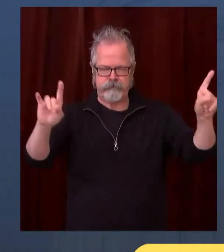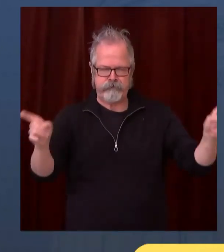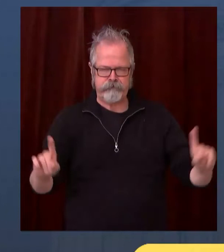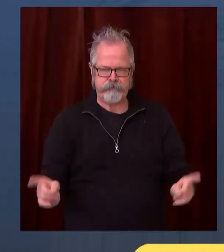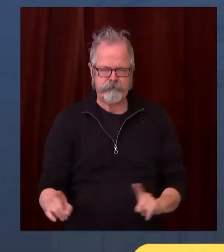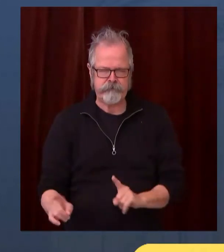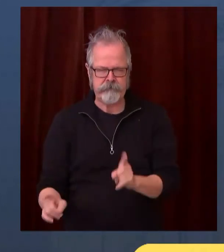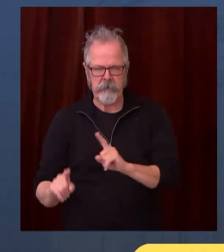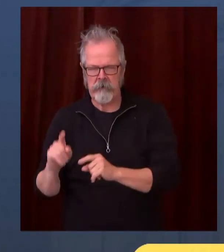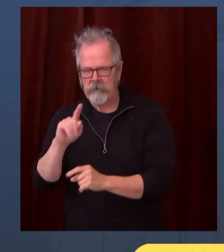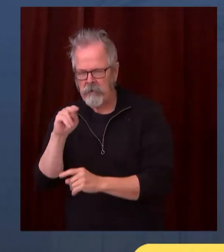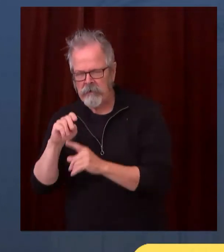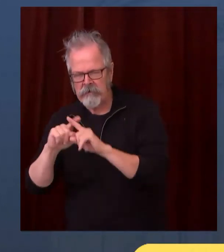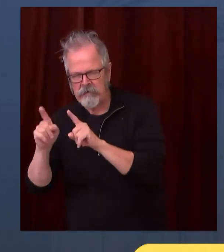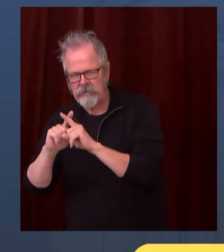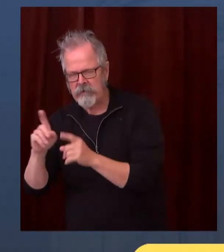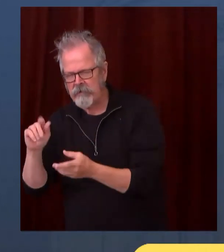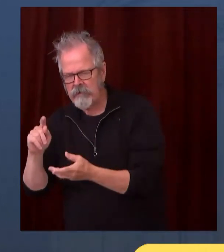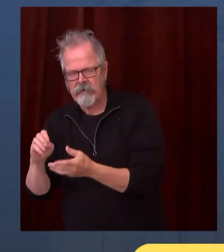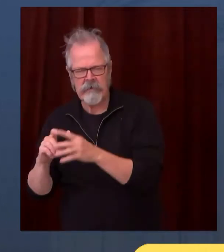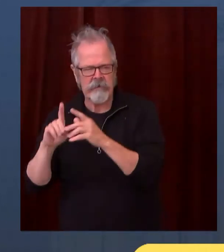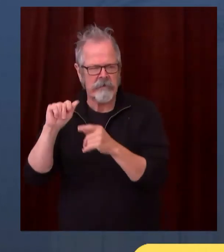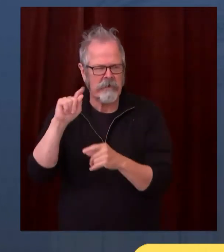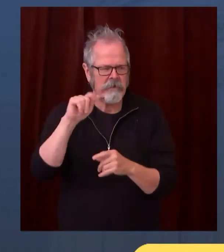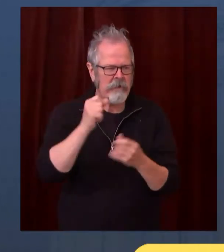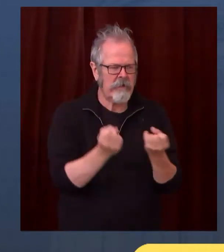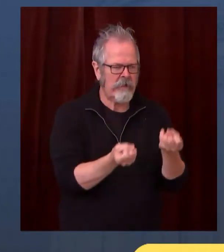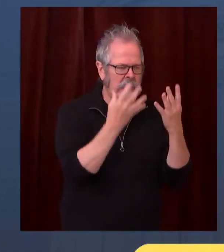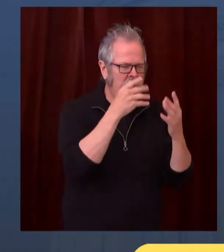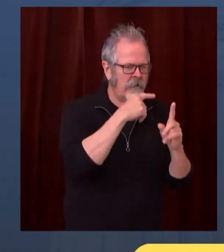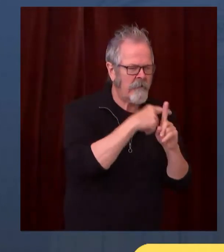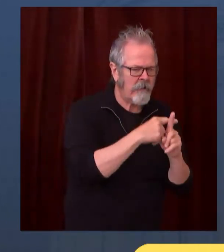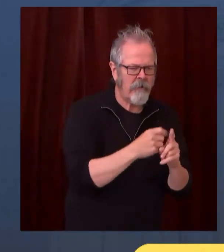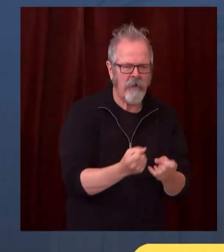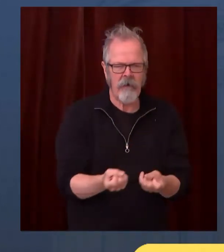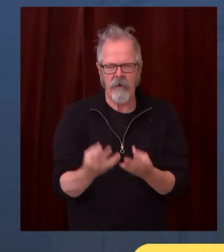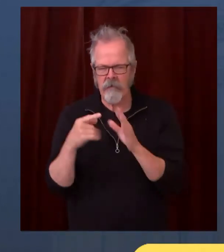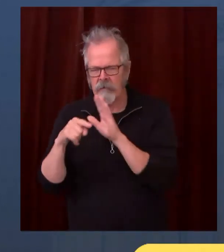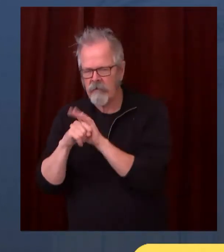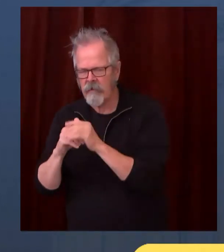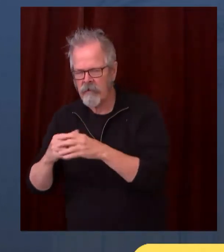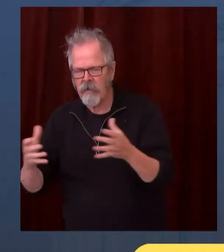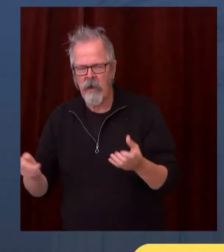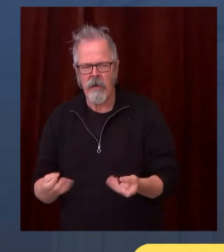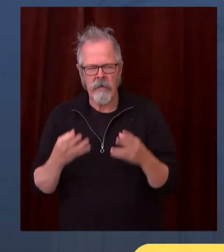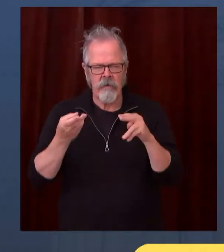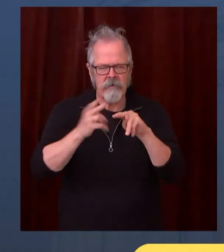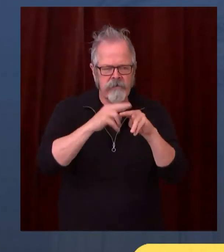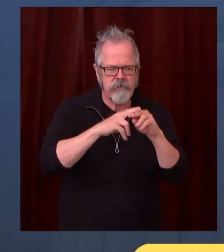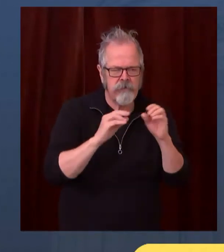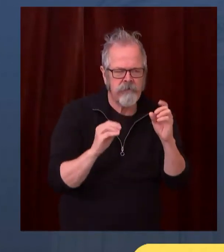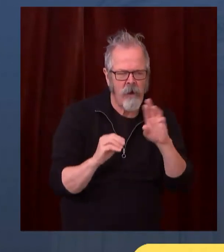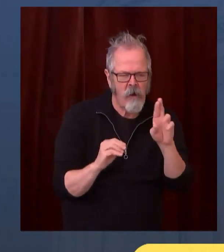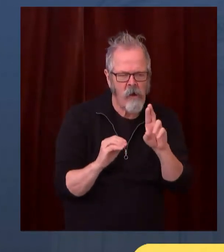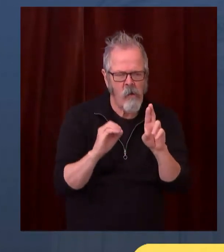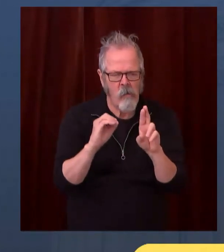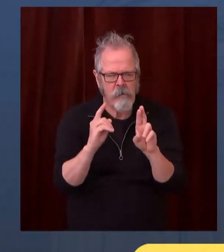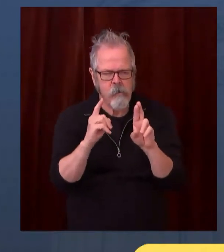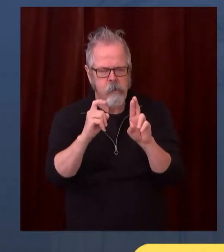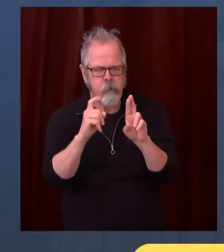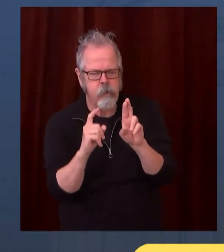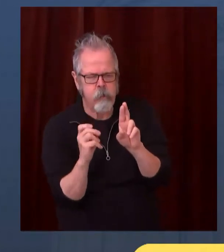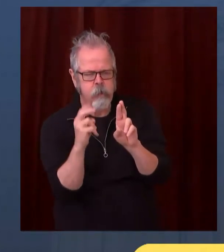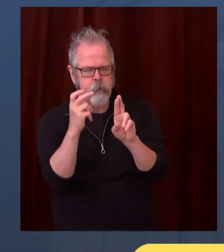These we are in there. Our regulatory arm of DSHS is in these facilities